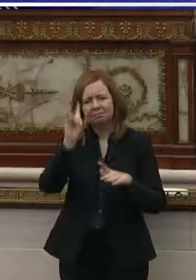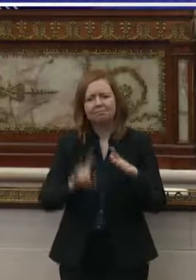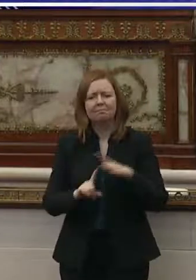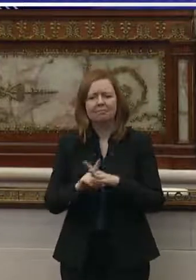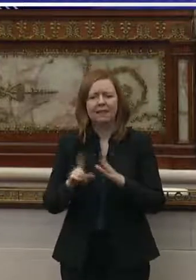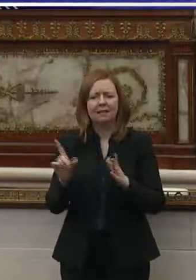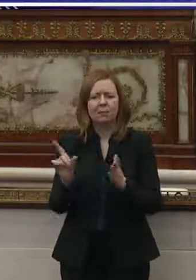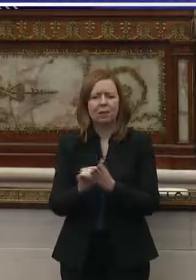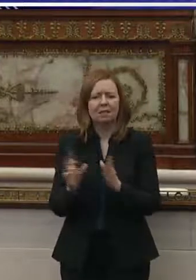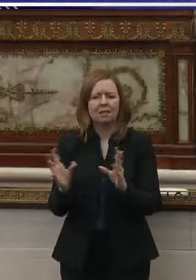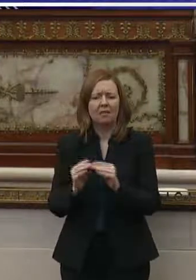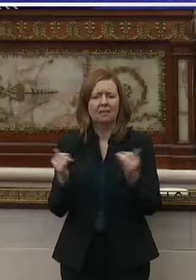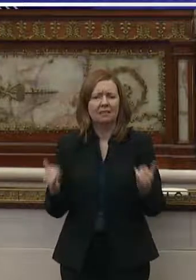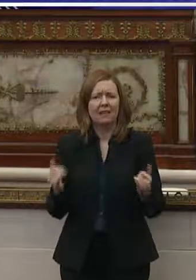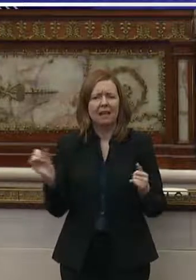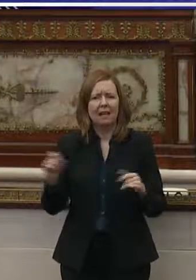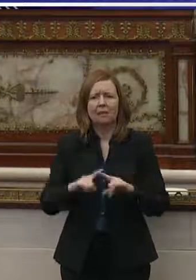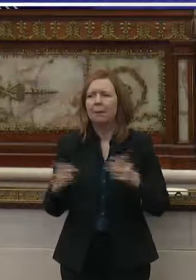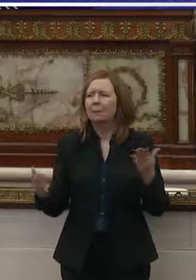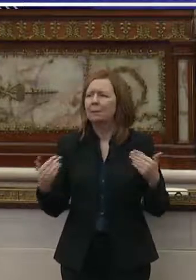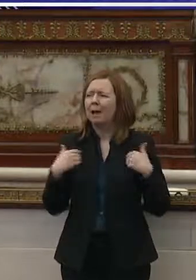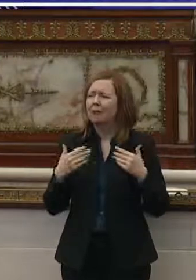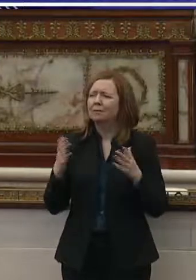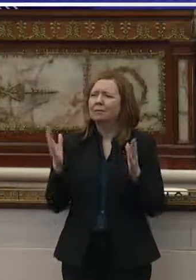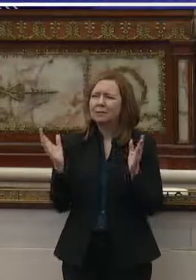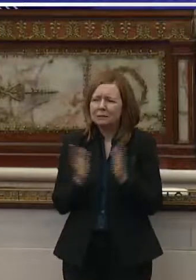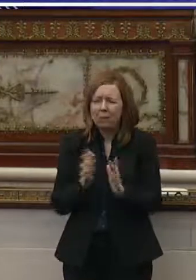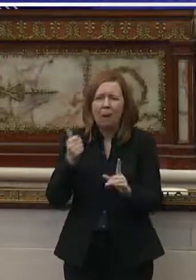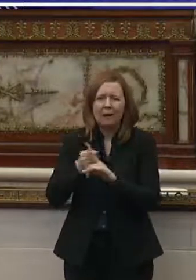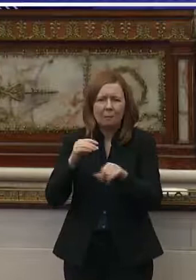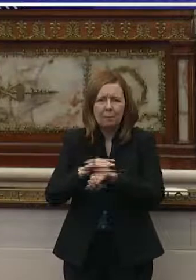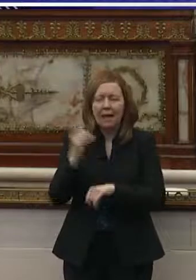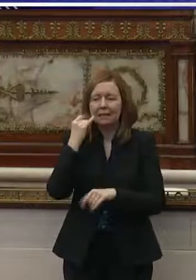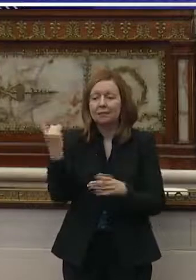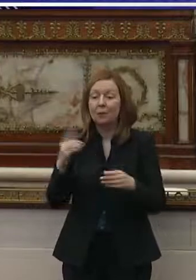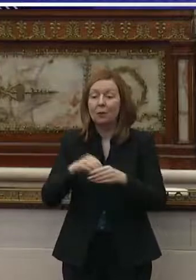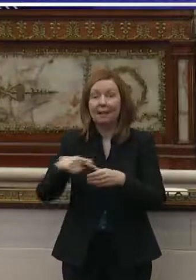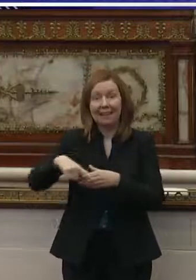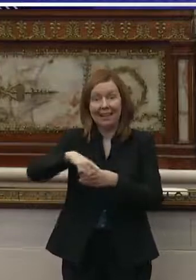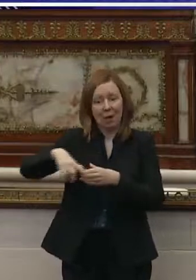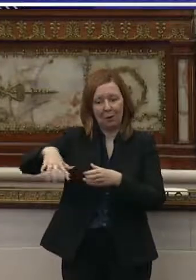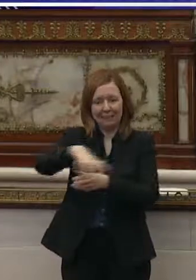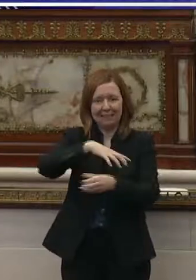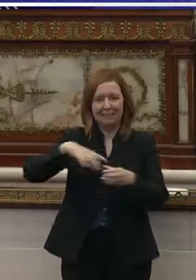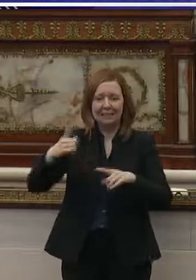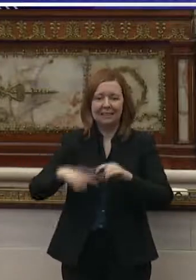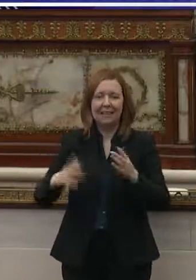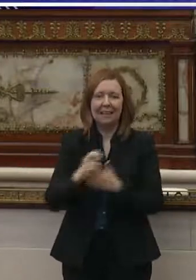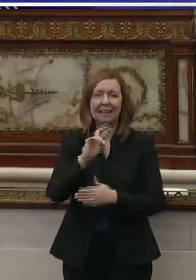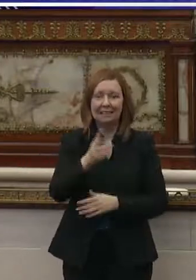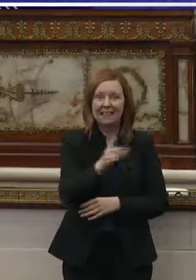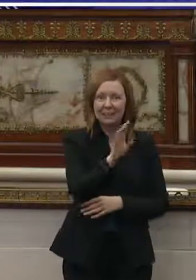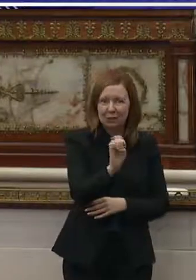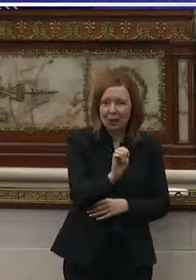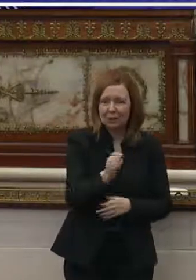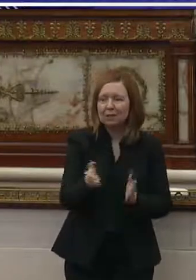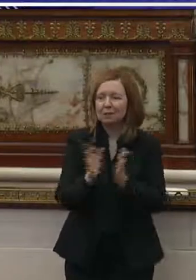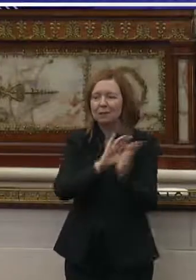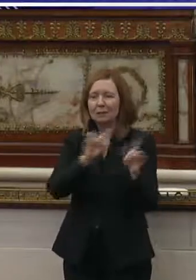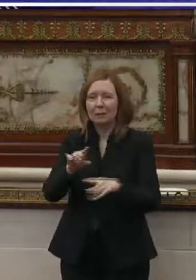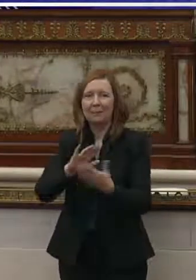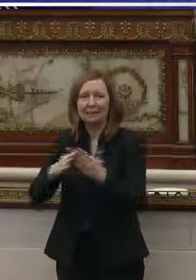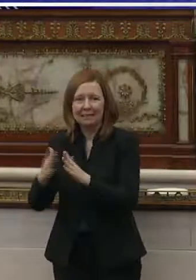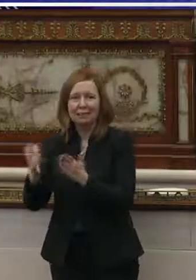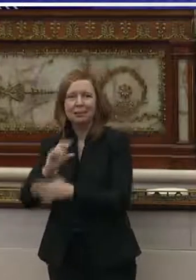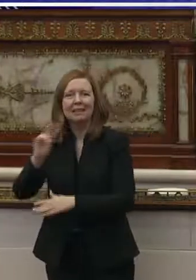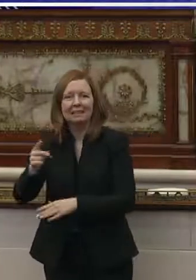but yeah, it may have a small impact on us if there's someone in the counties who can't get a second dose and he's requesting to come into the city